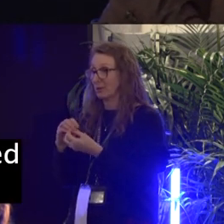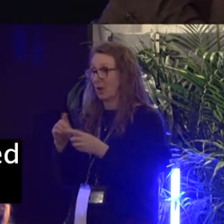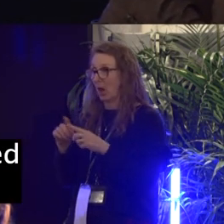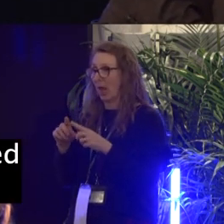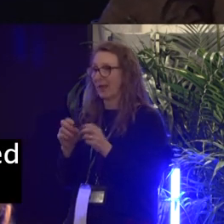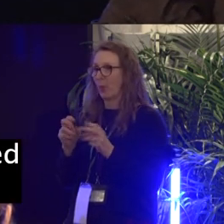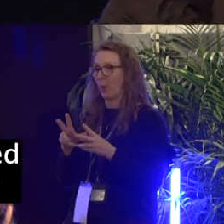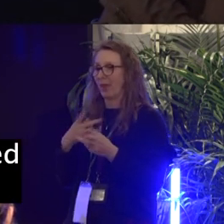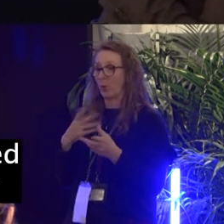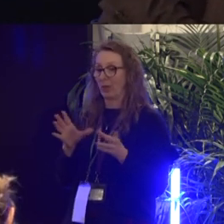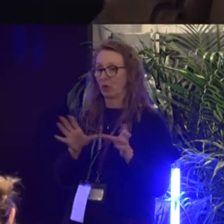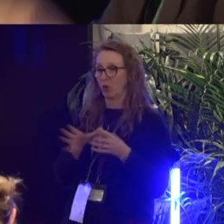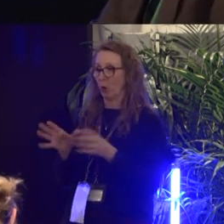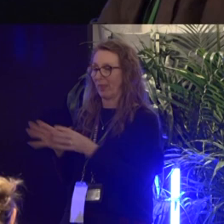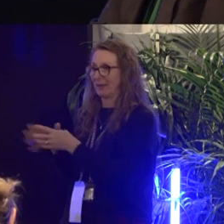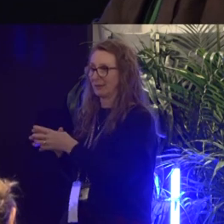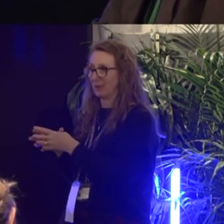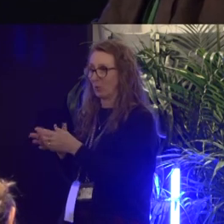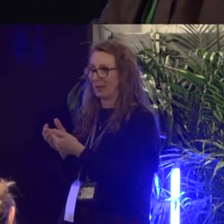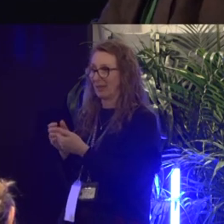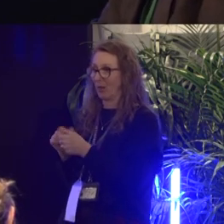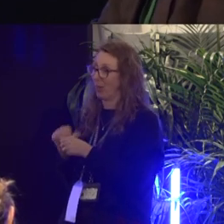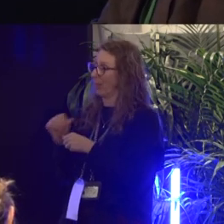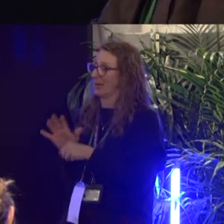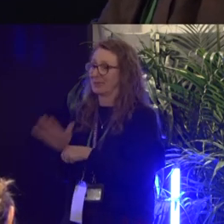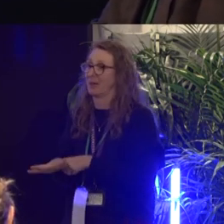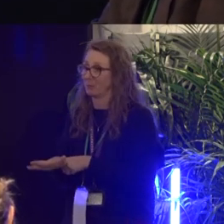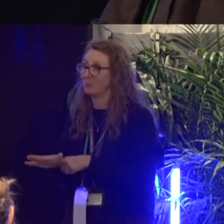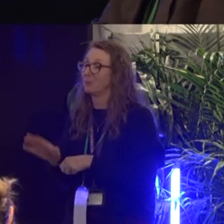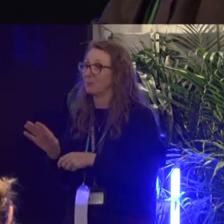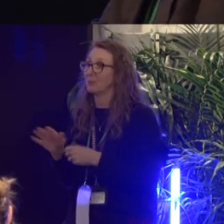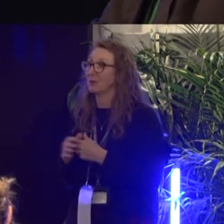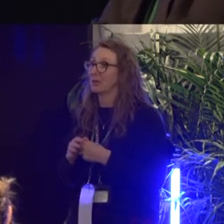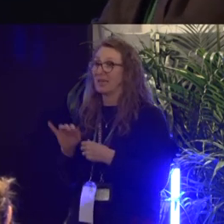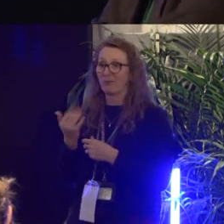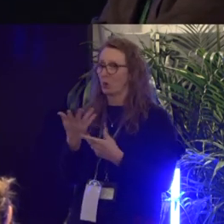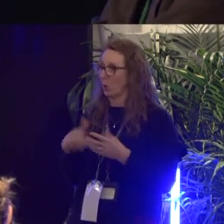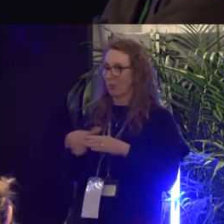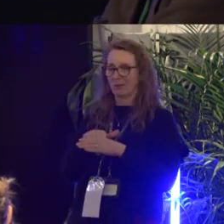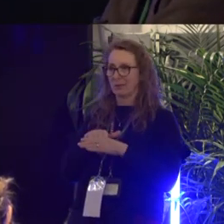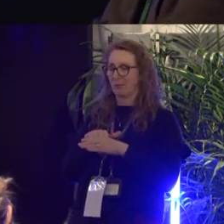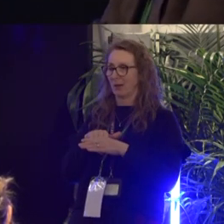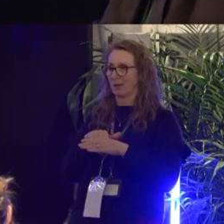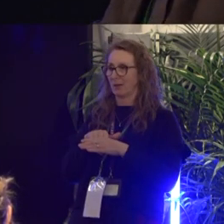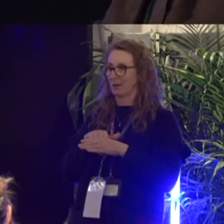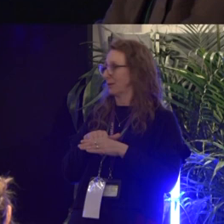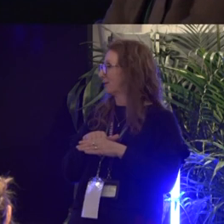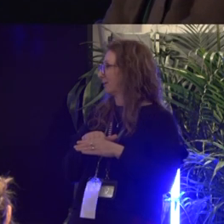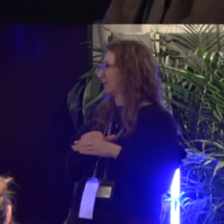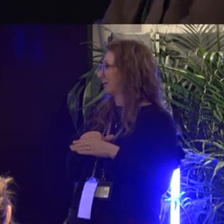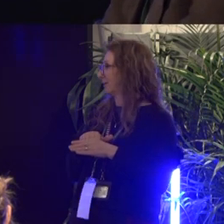categorized it, that would be kind of a step further, that you're, if you don't participate, it's kind of